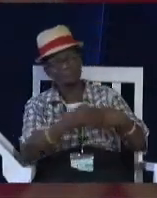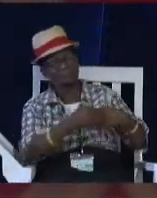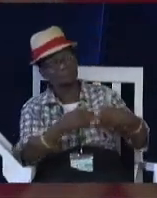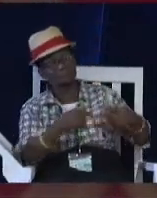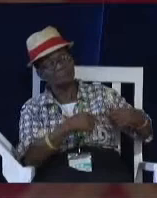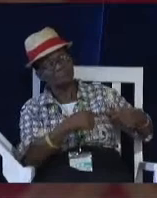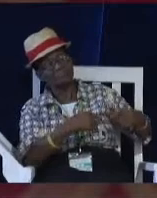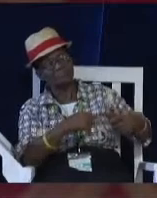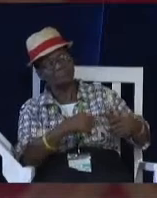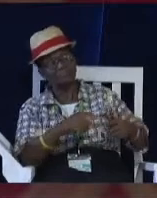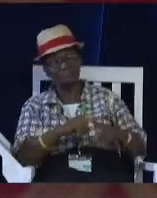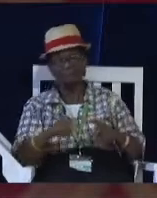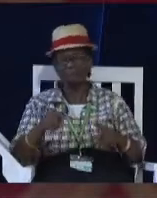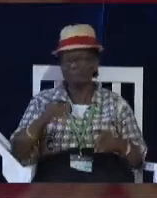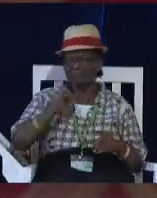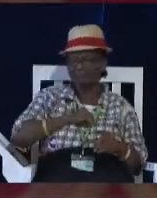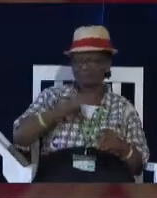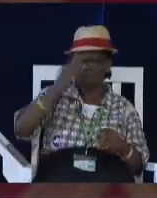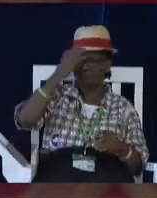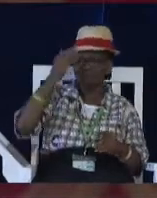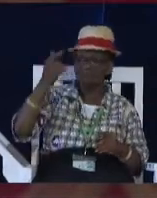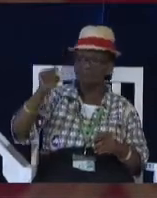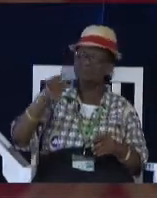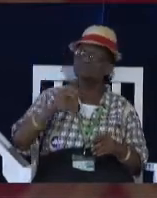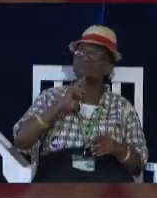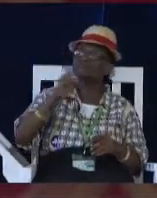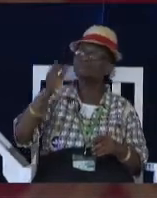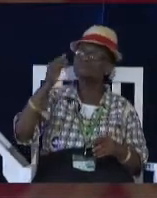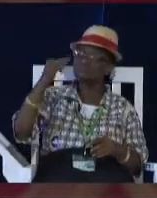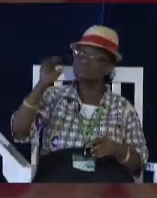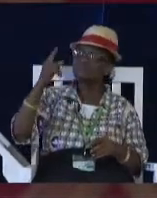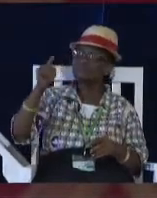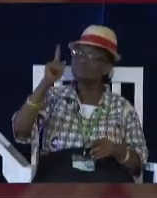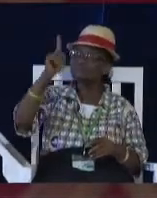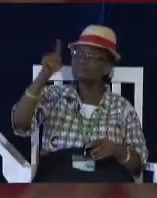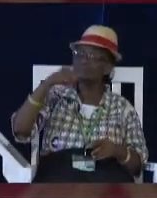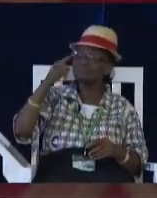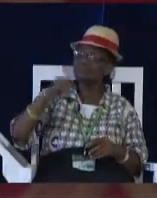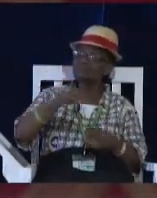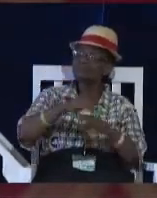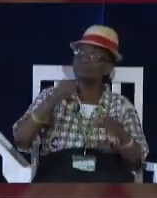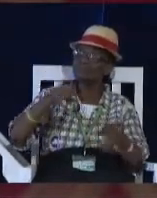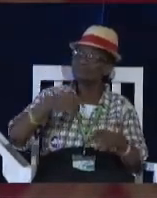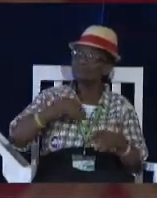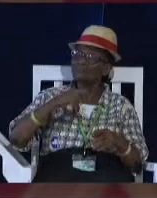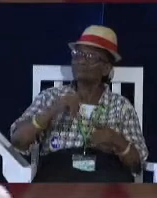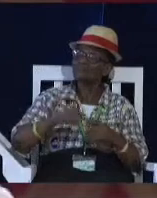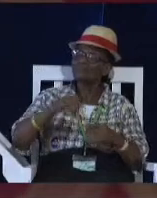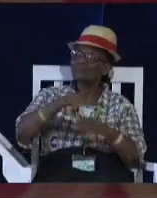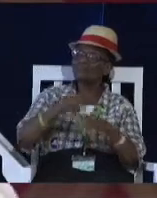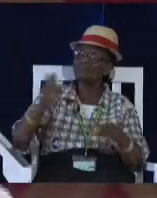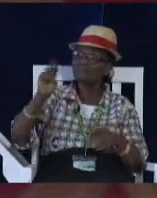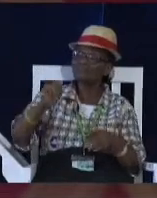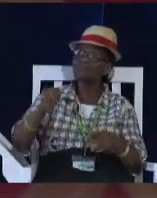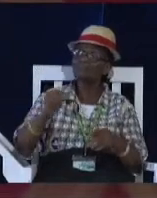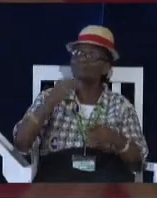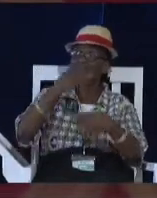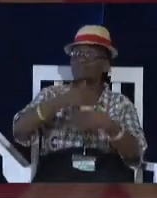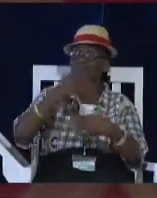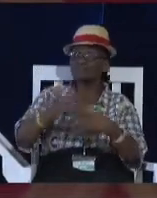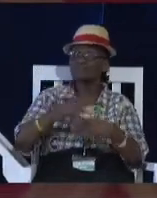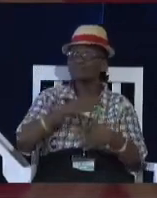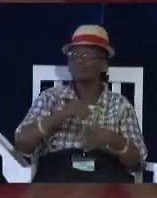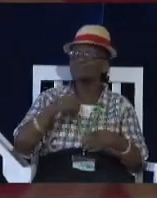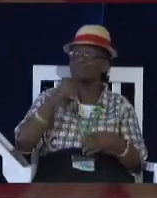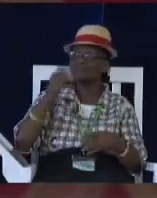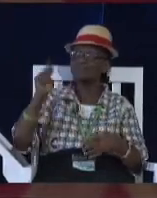But I know the voice of the one who called me. So I called them forward. I told them, this is what God asked me